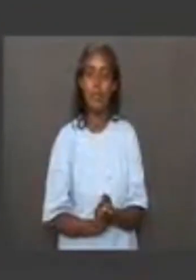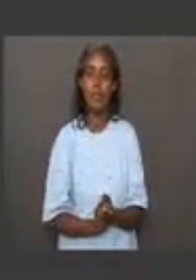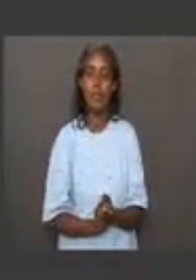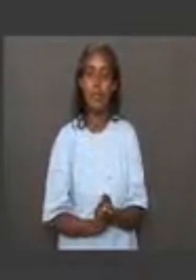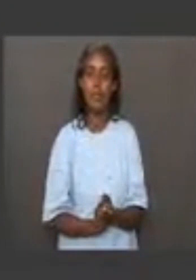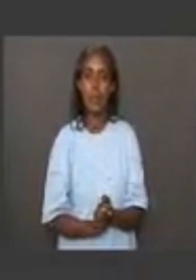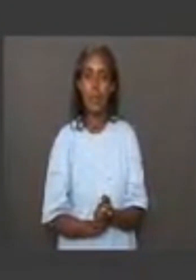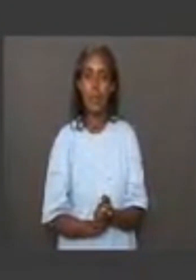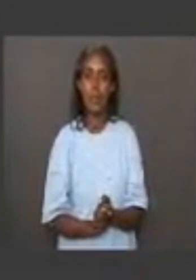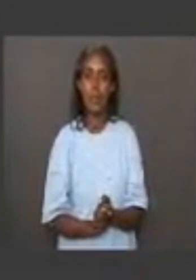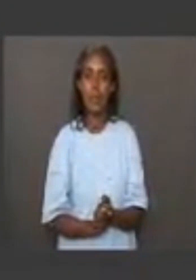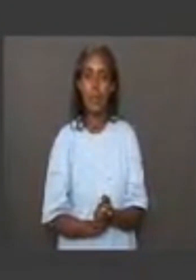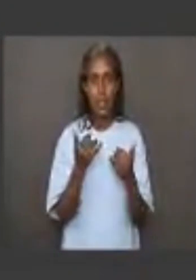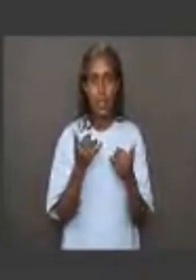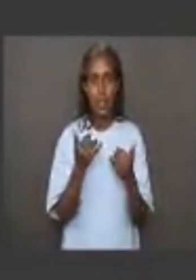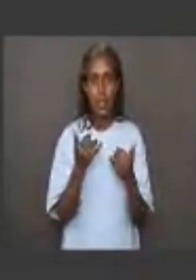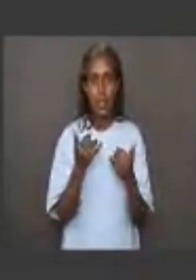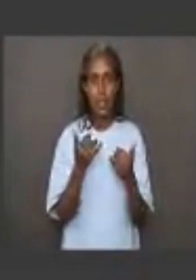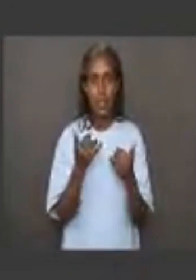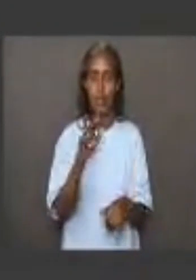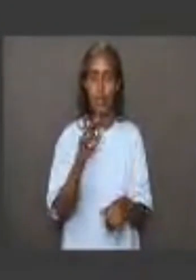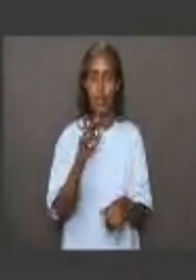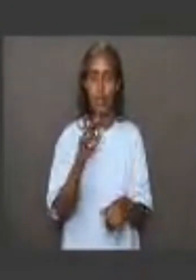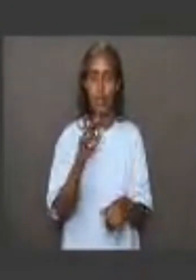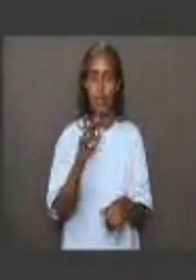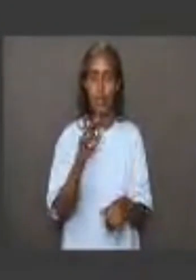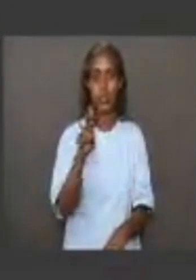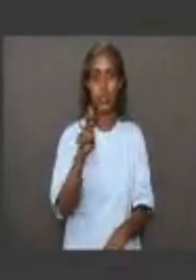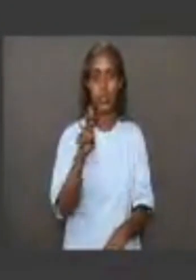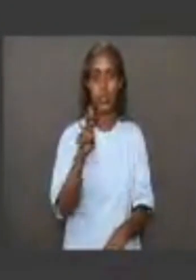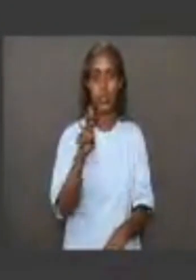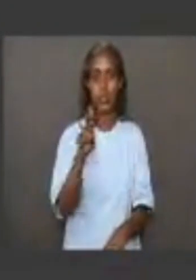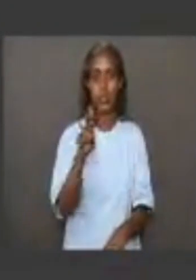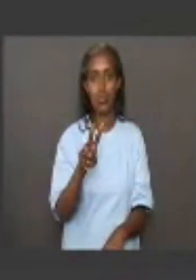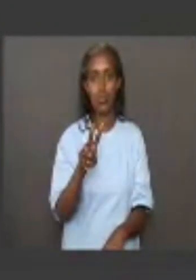by the square root of 2